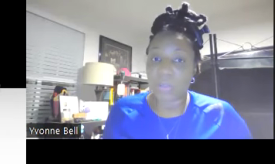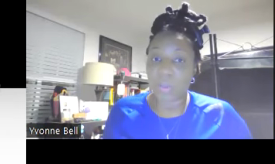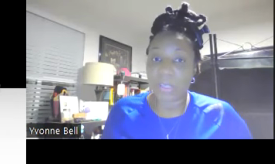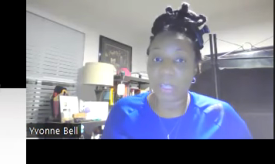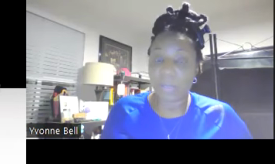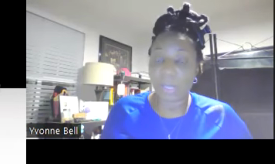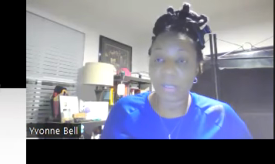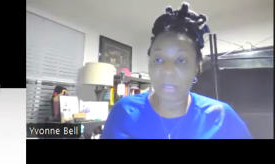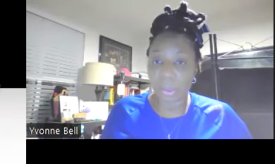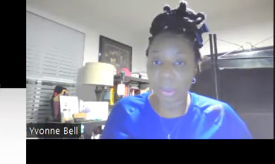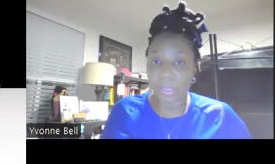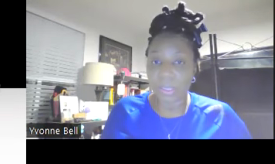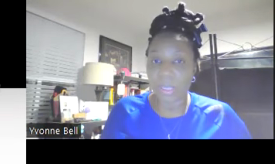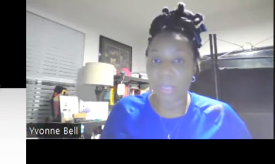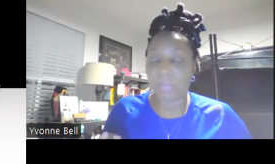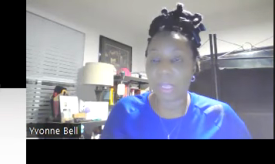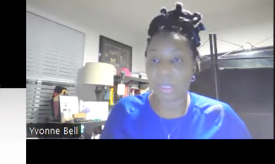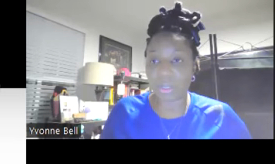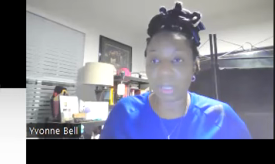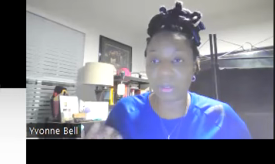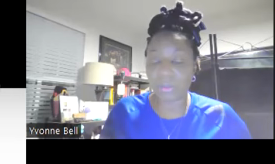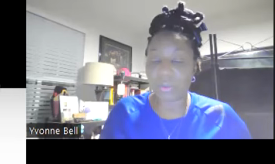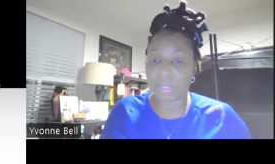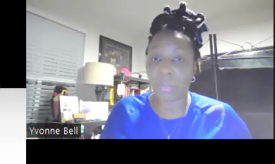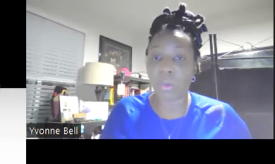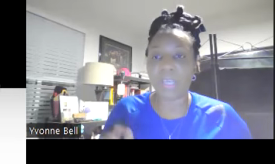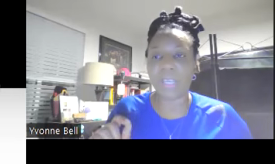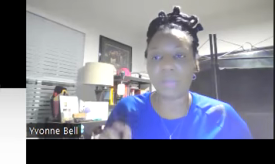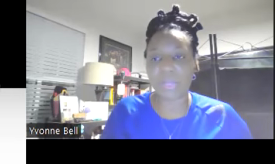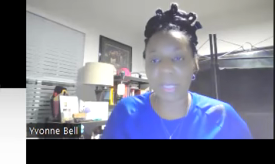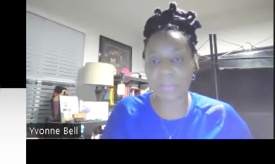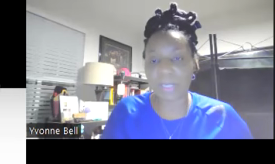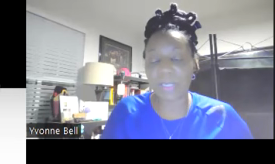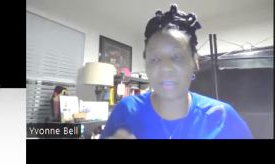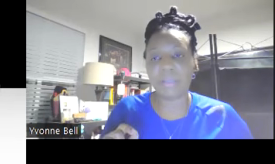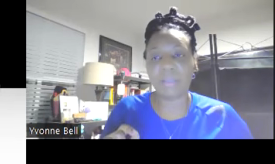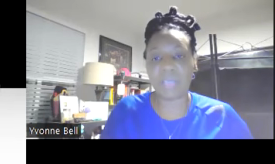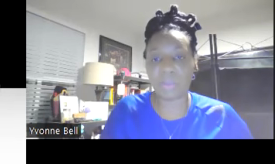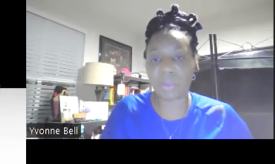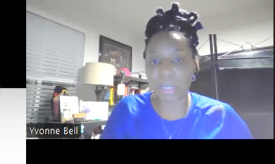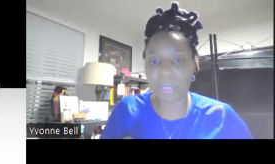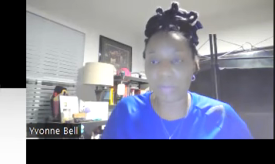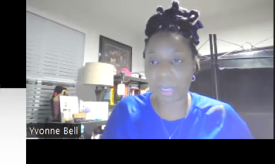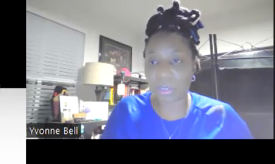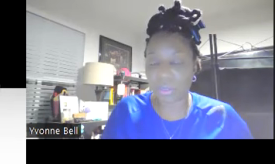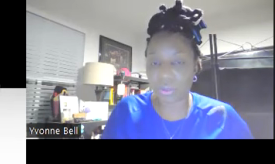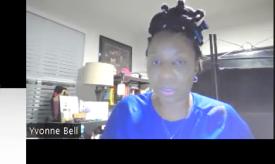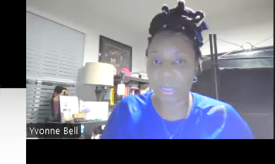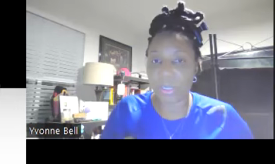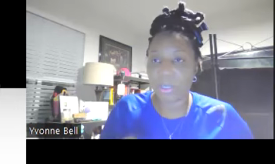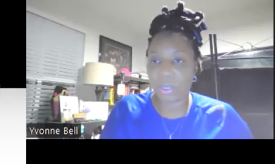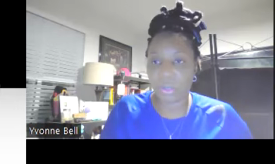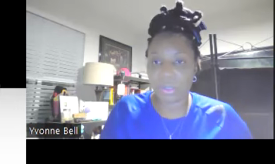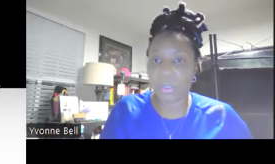Another reason why the email is important, and making sure that you use the same one. And please double look to make